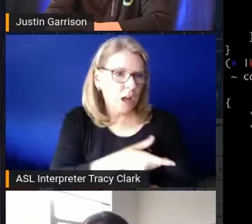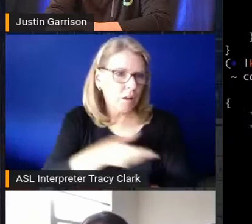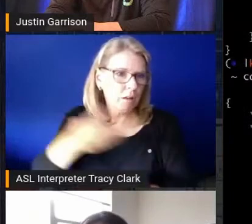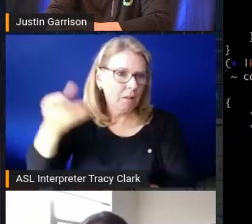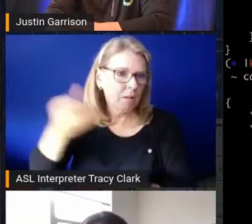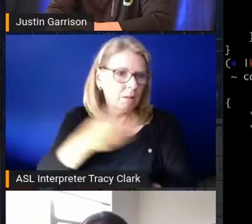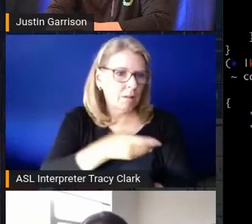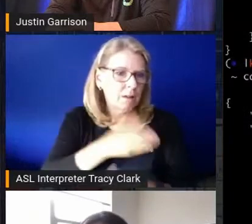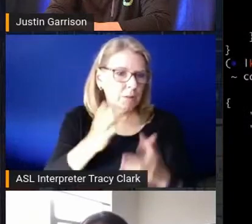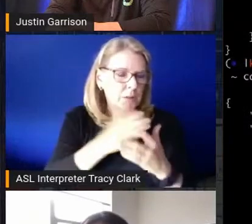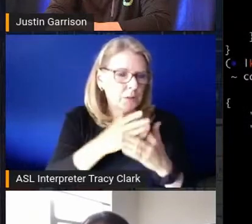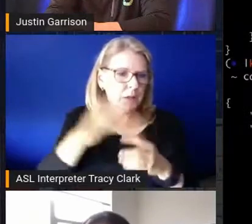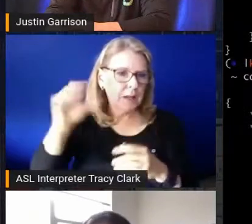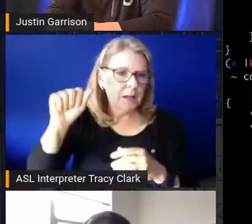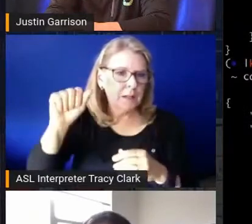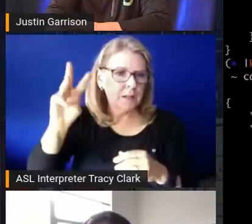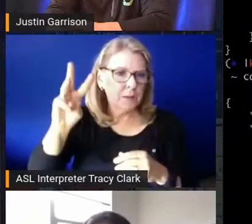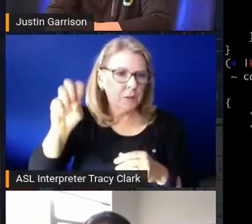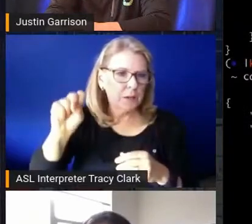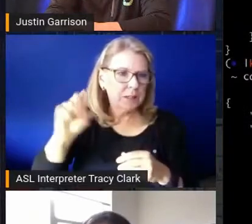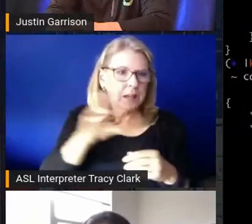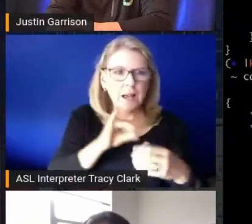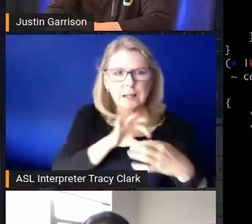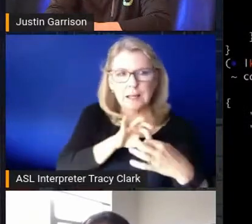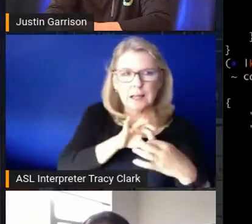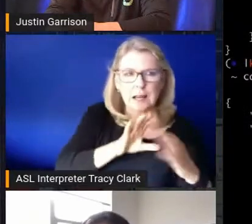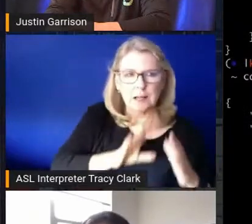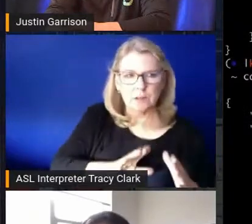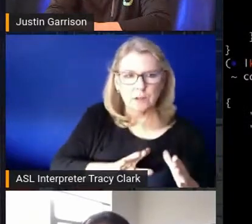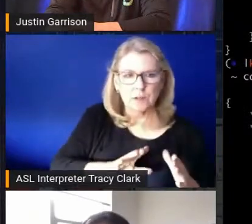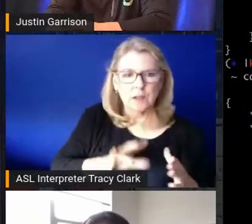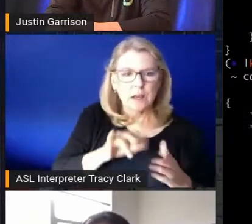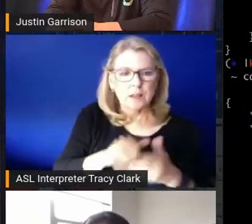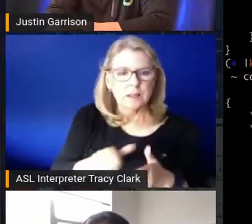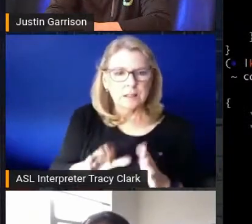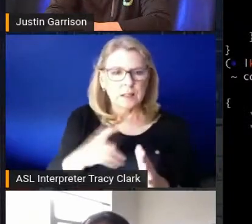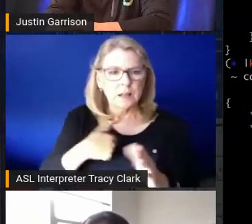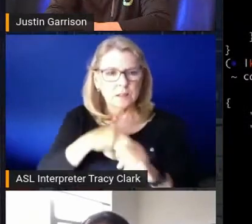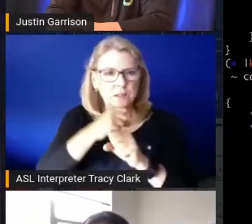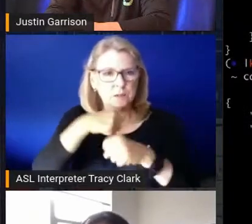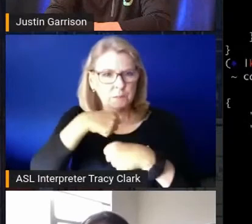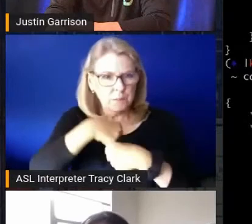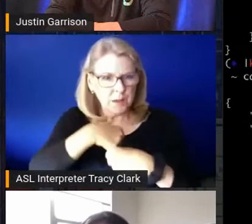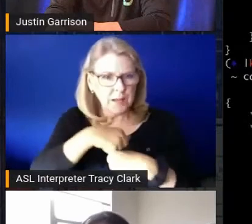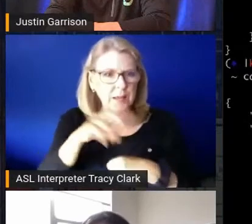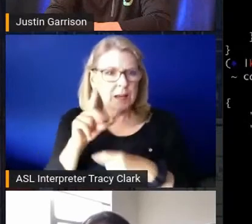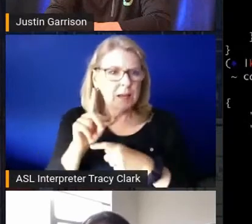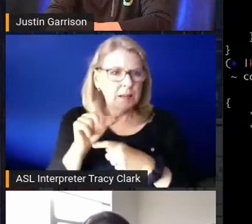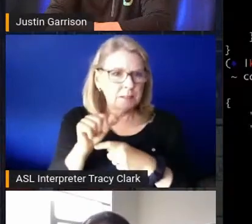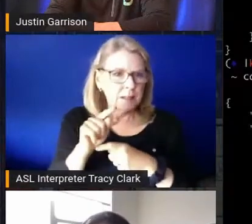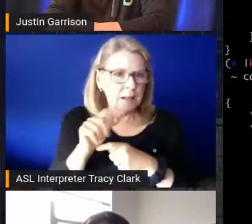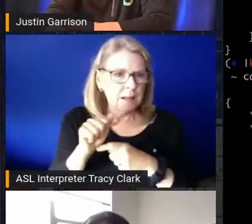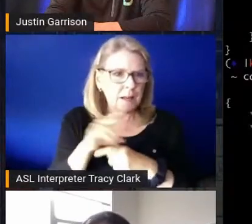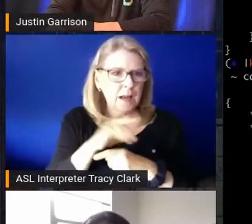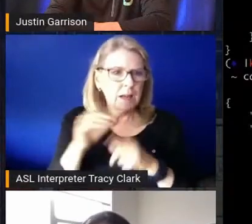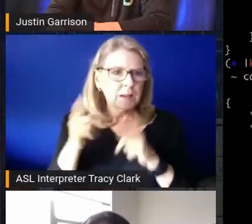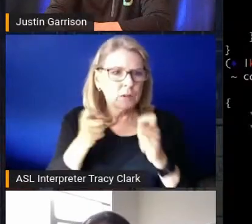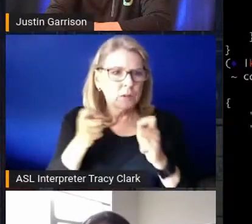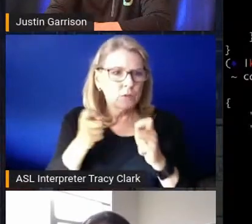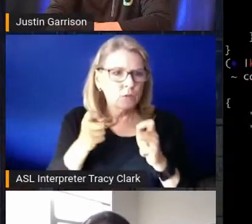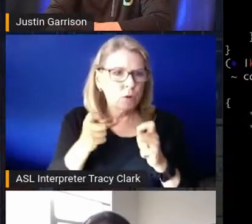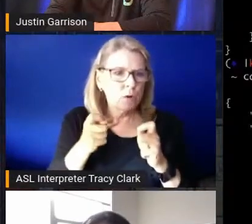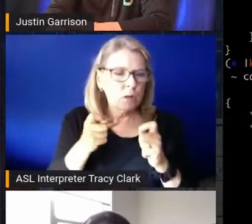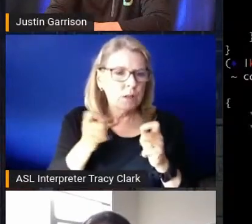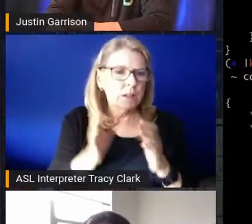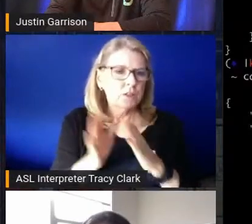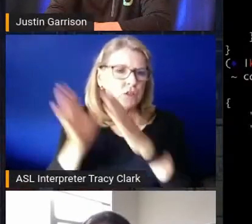So this policy will allow us to create a control and data channel to enable this communication. With this, the data flow